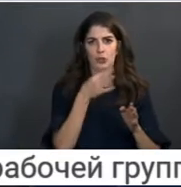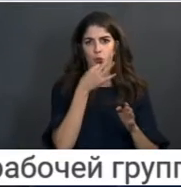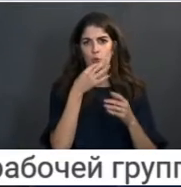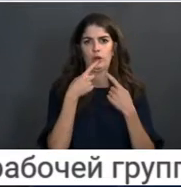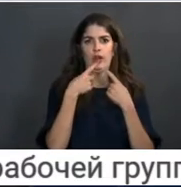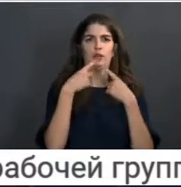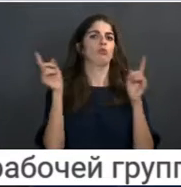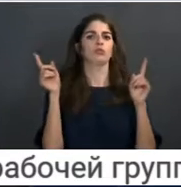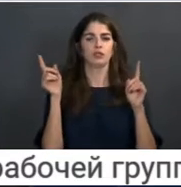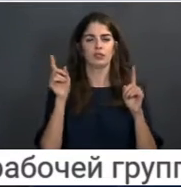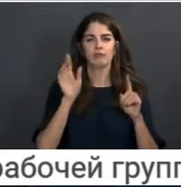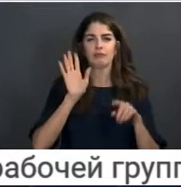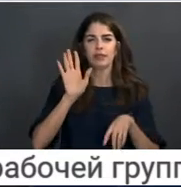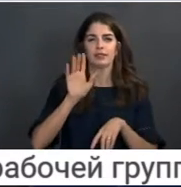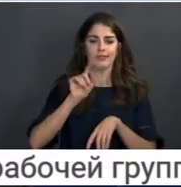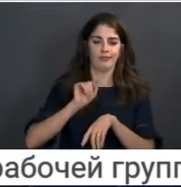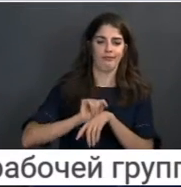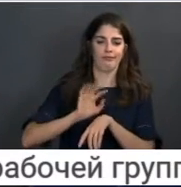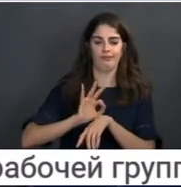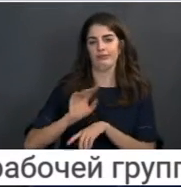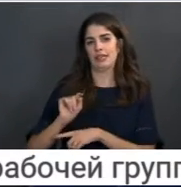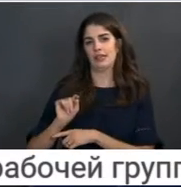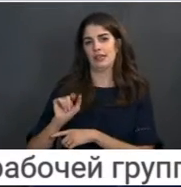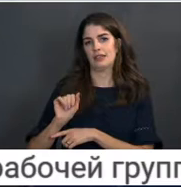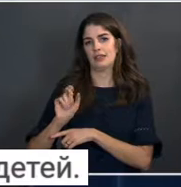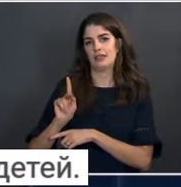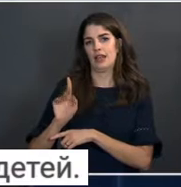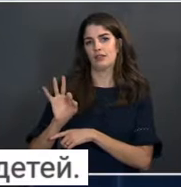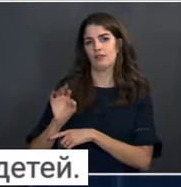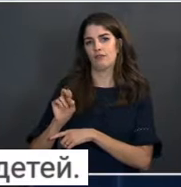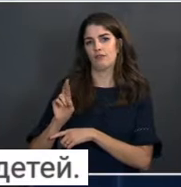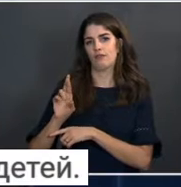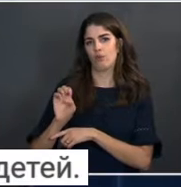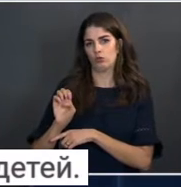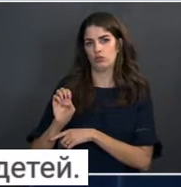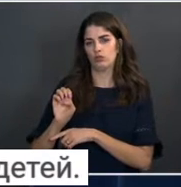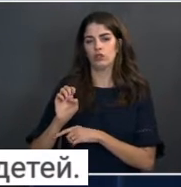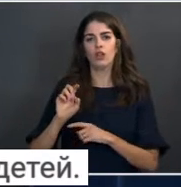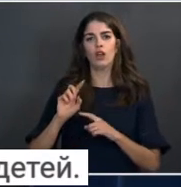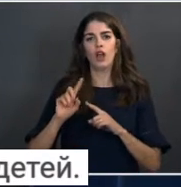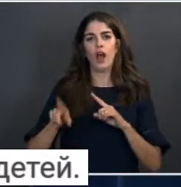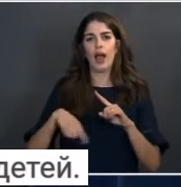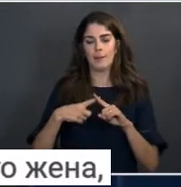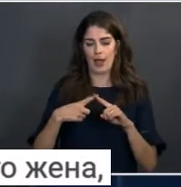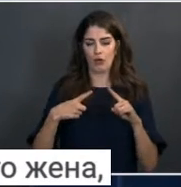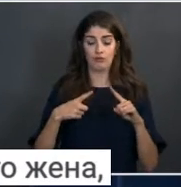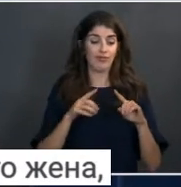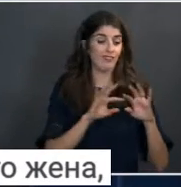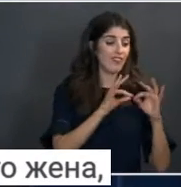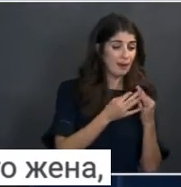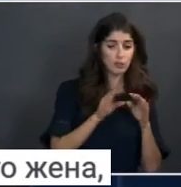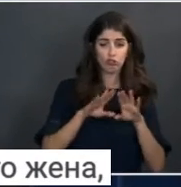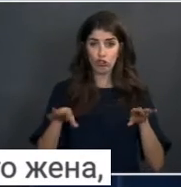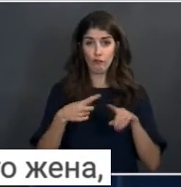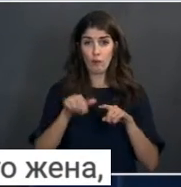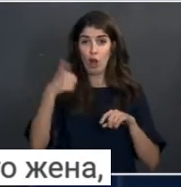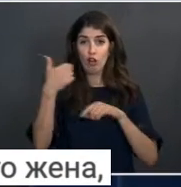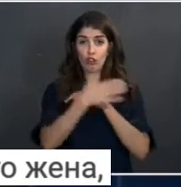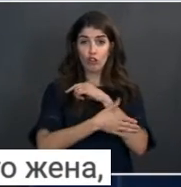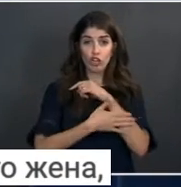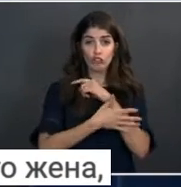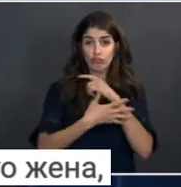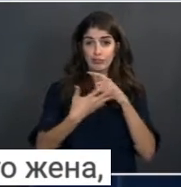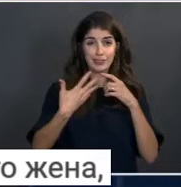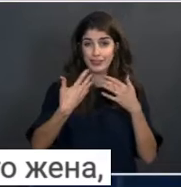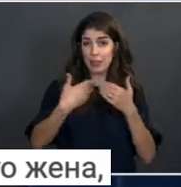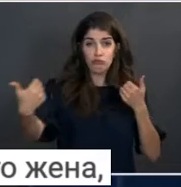force, or now plans to announce his launch of a task force on reunifying families and children, something that is he's personally